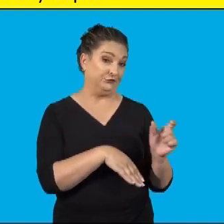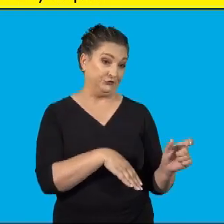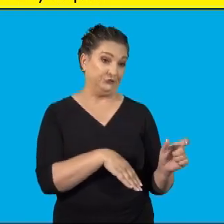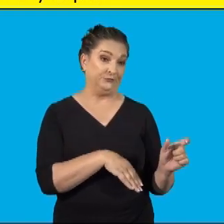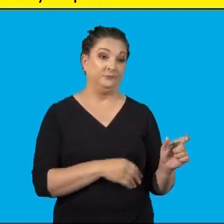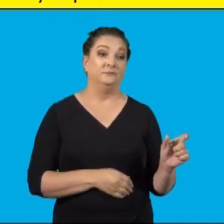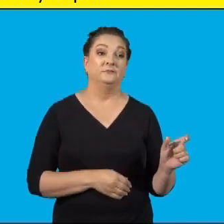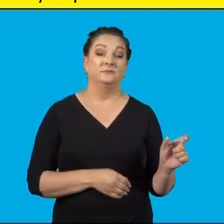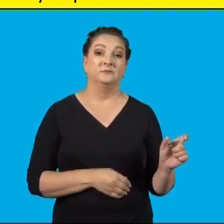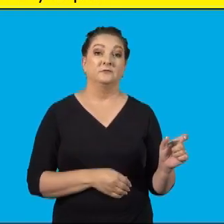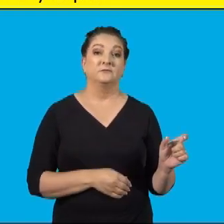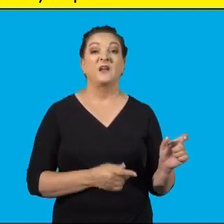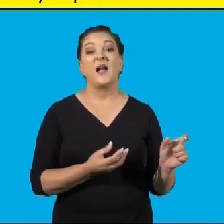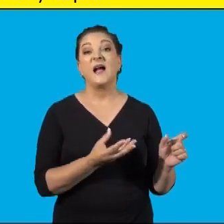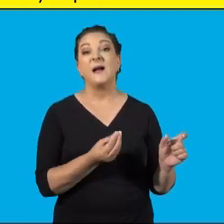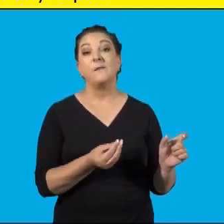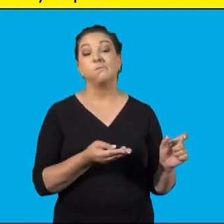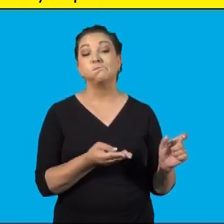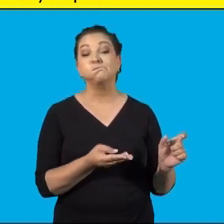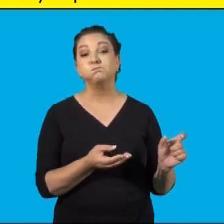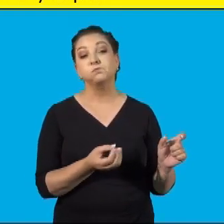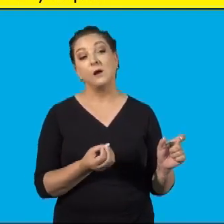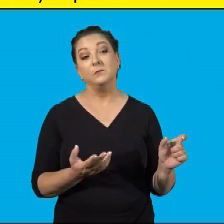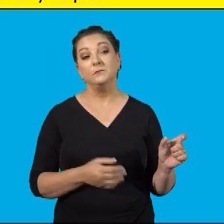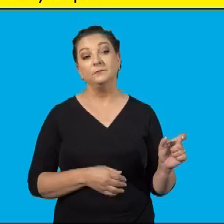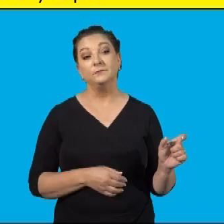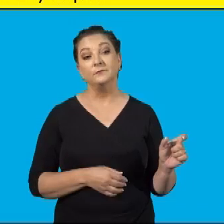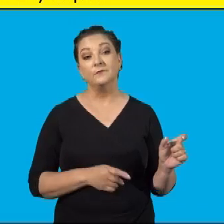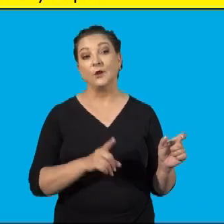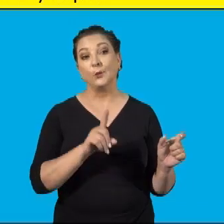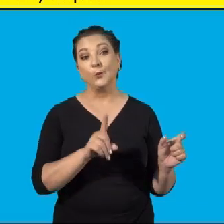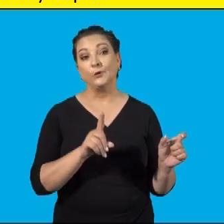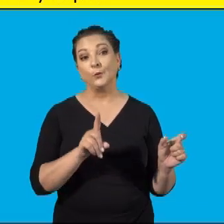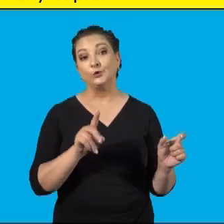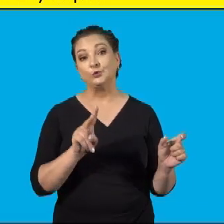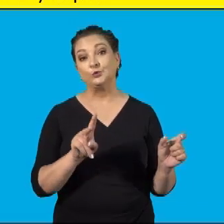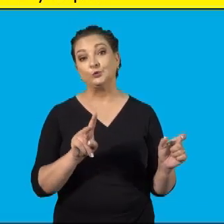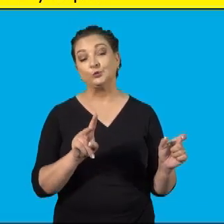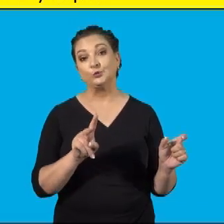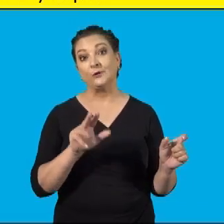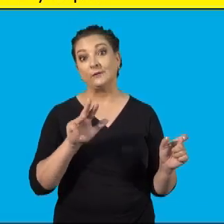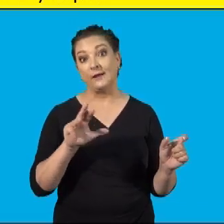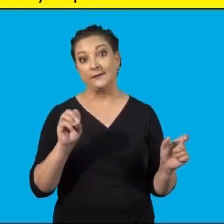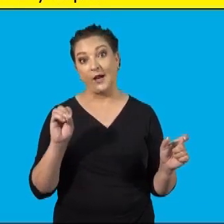depreciation. And the depreciation amount is